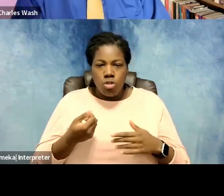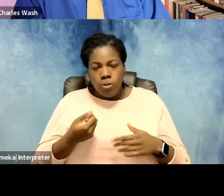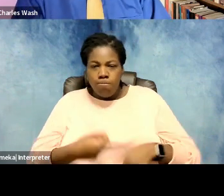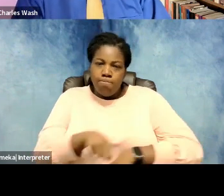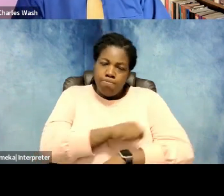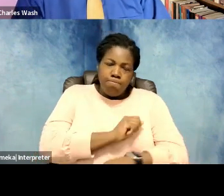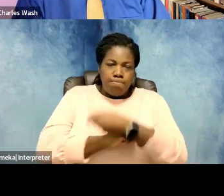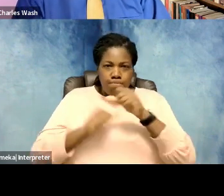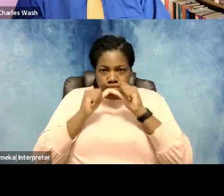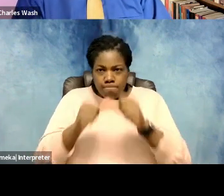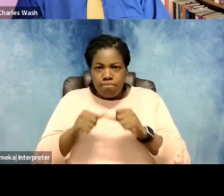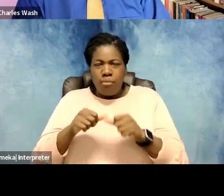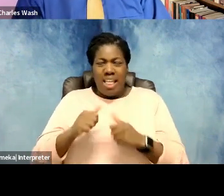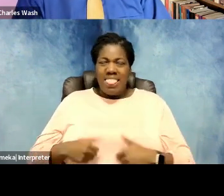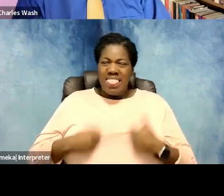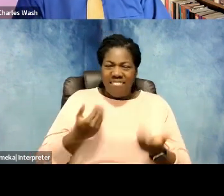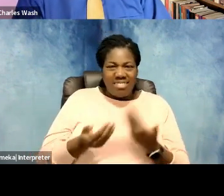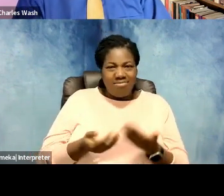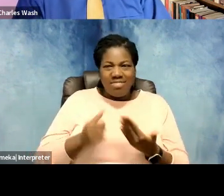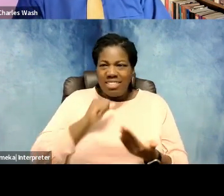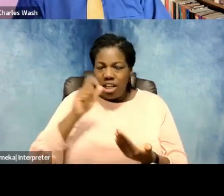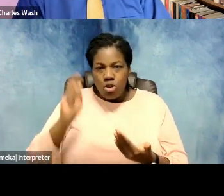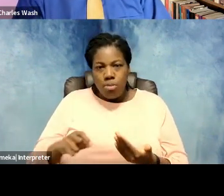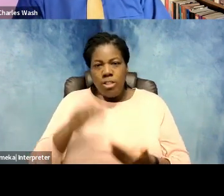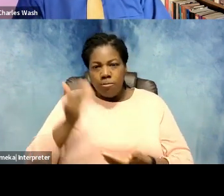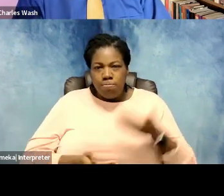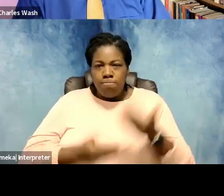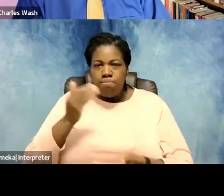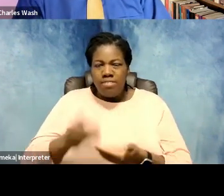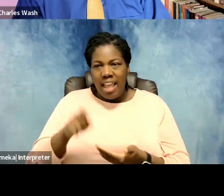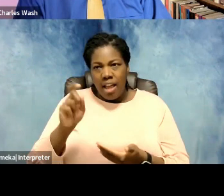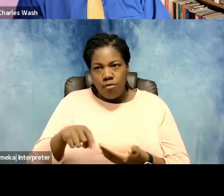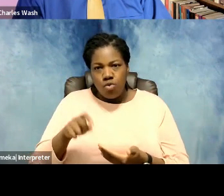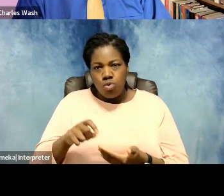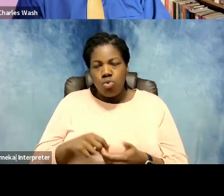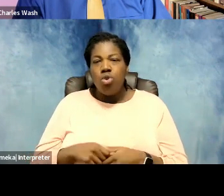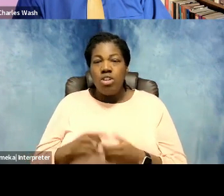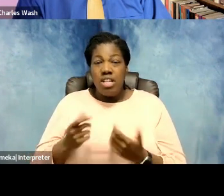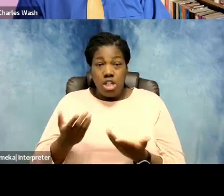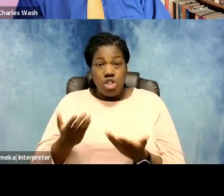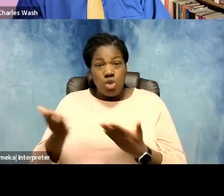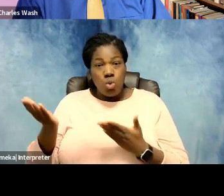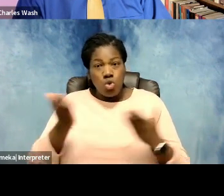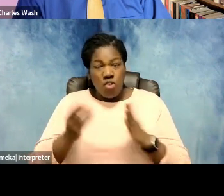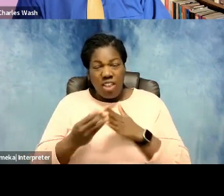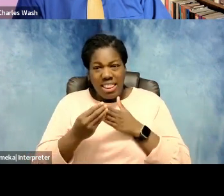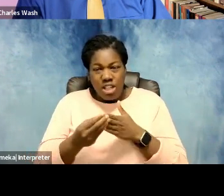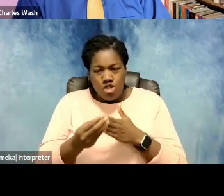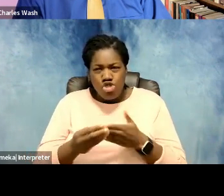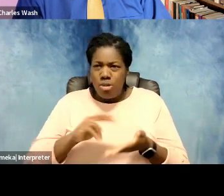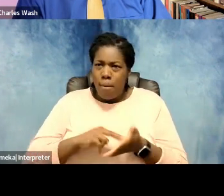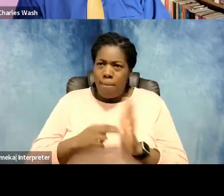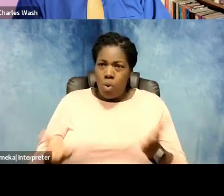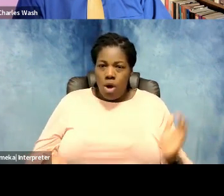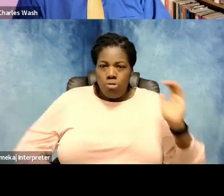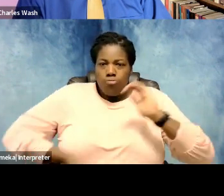easy, and you got to keep moving forward, right? So this idea of servant leadership is married